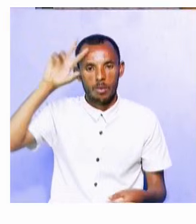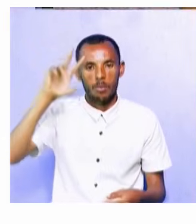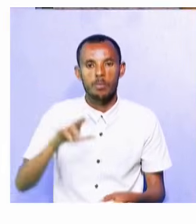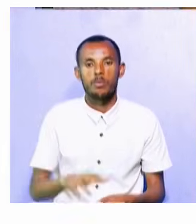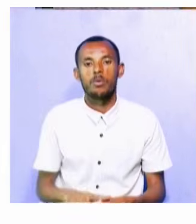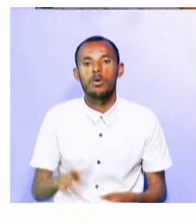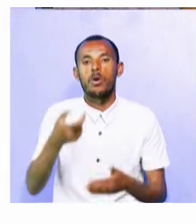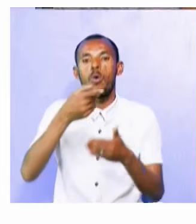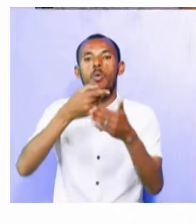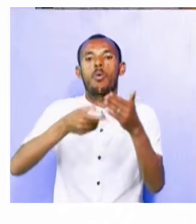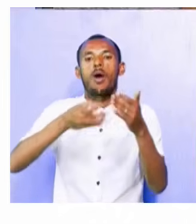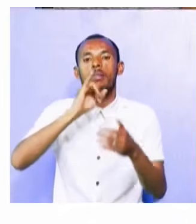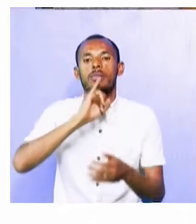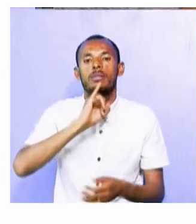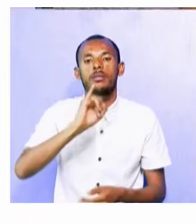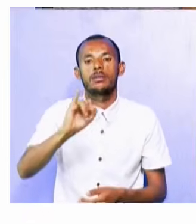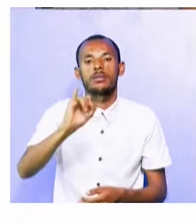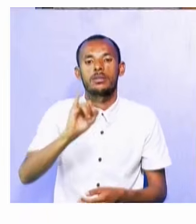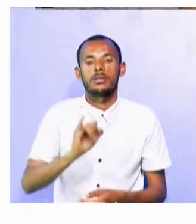What is